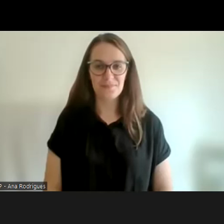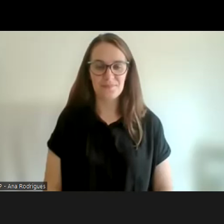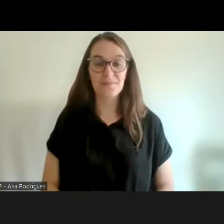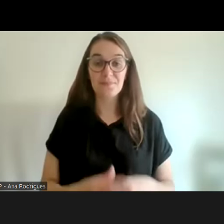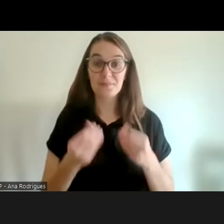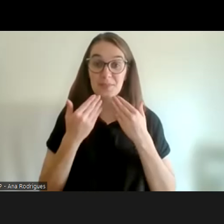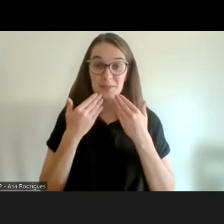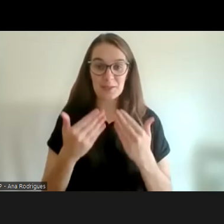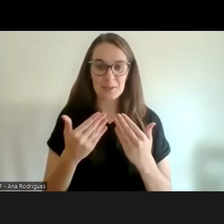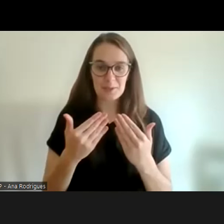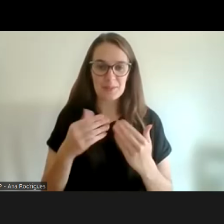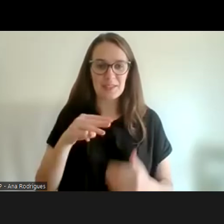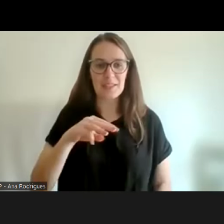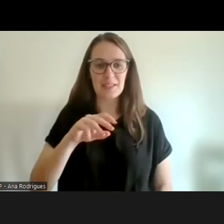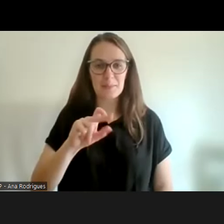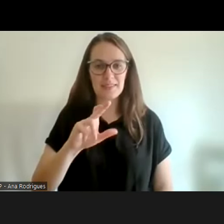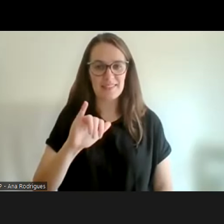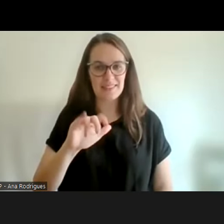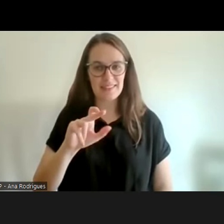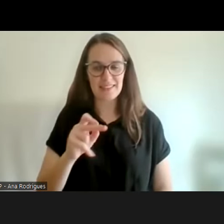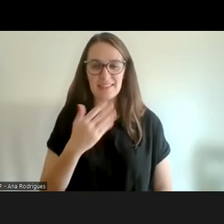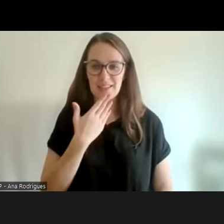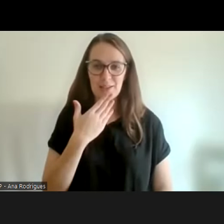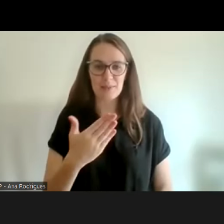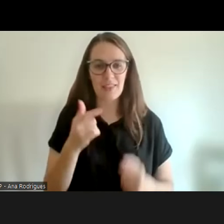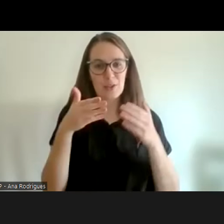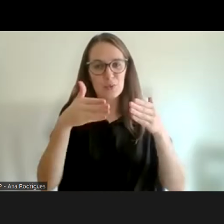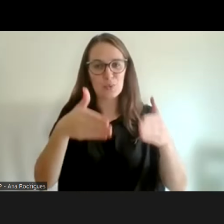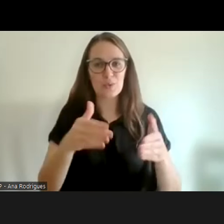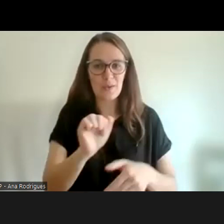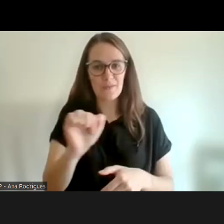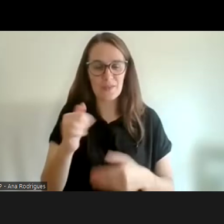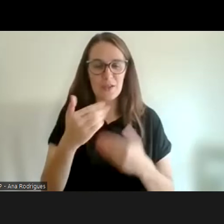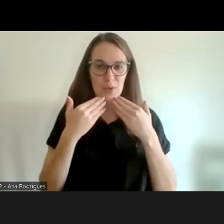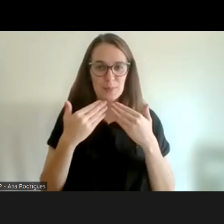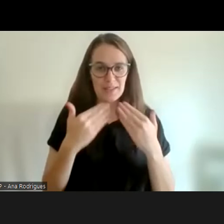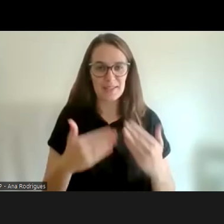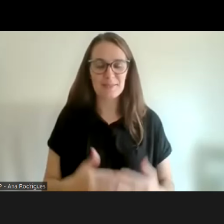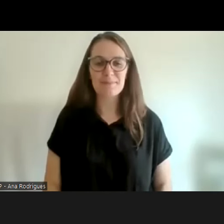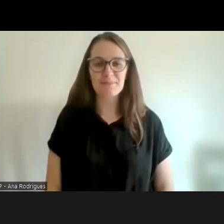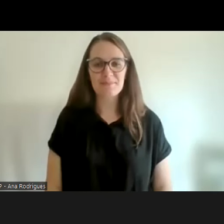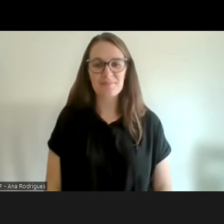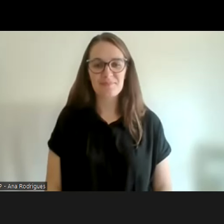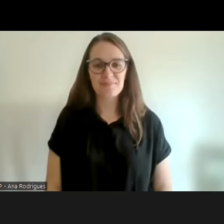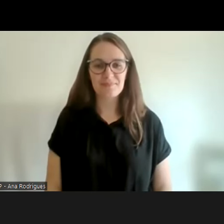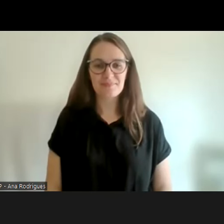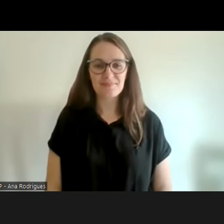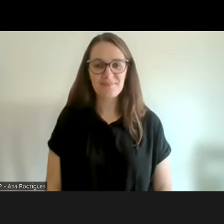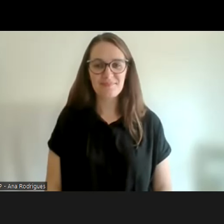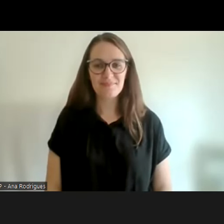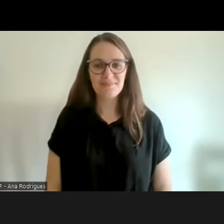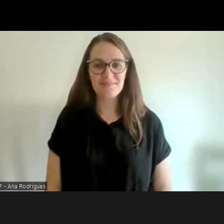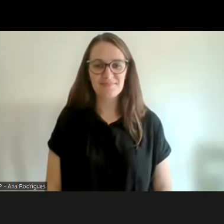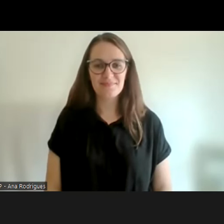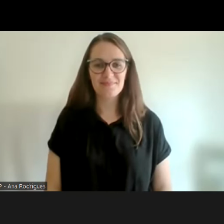Thank you very much, Maria, for this introduction. Yes,